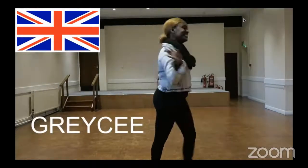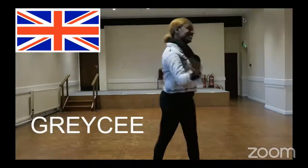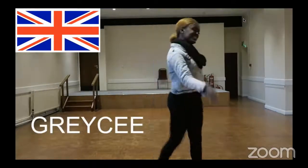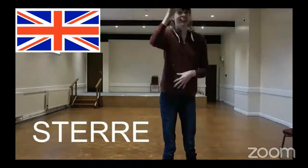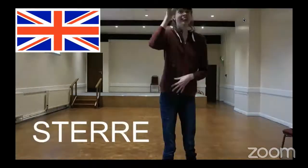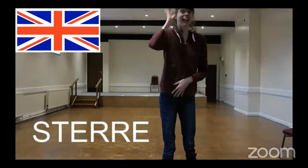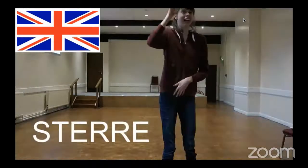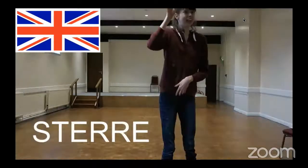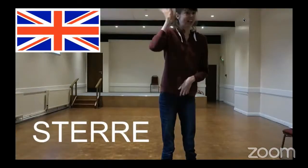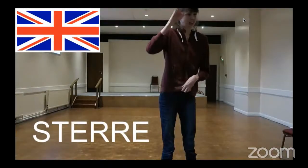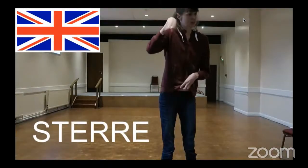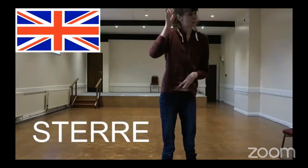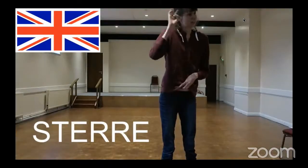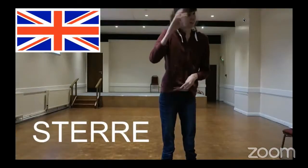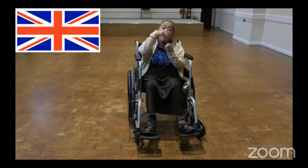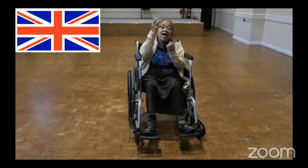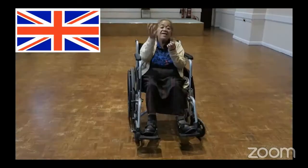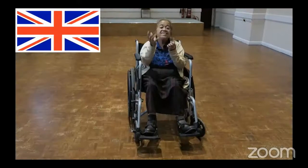Crazy.